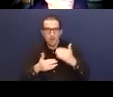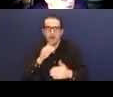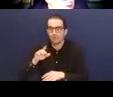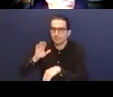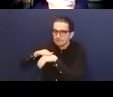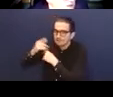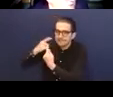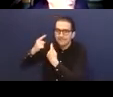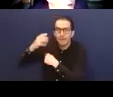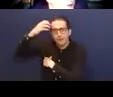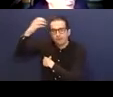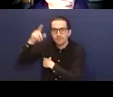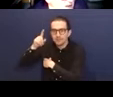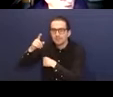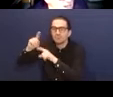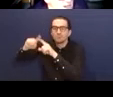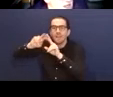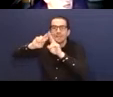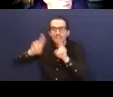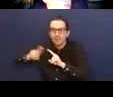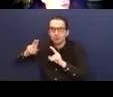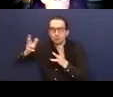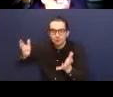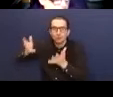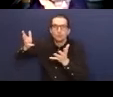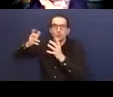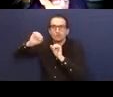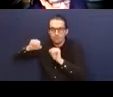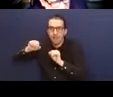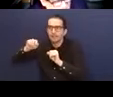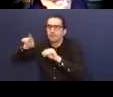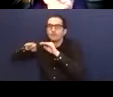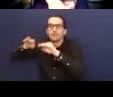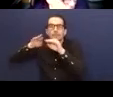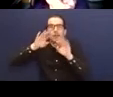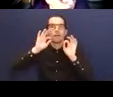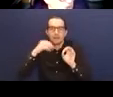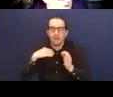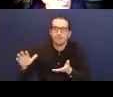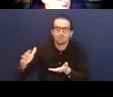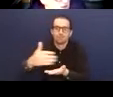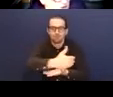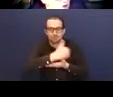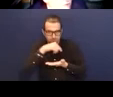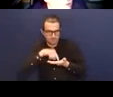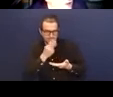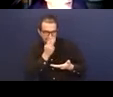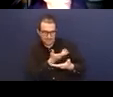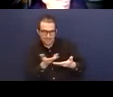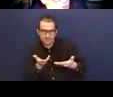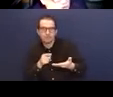what it means in terms of collecting data. If there was complete equality in this graphic representation